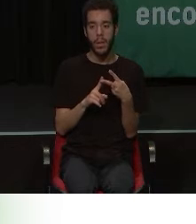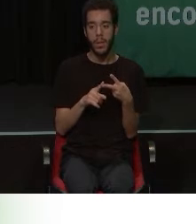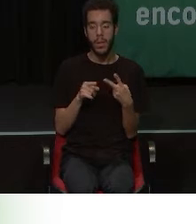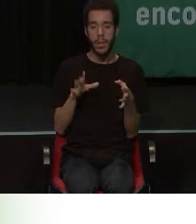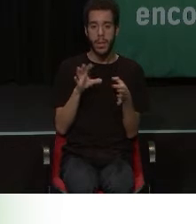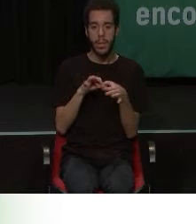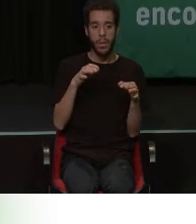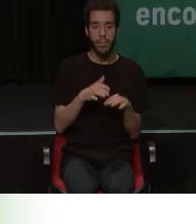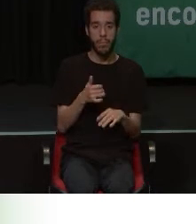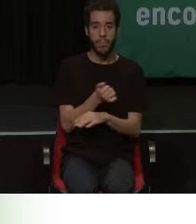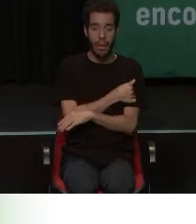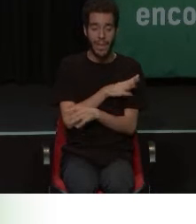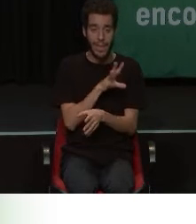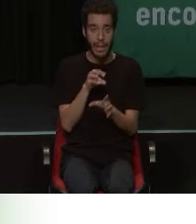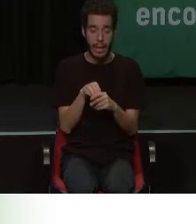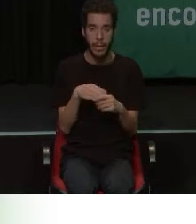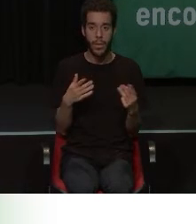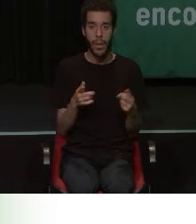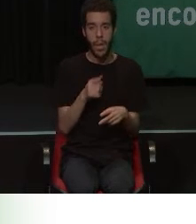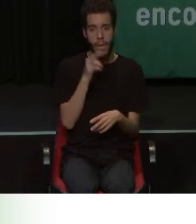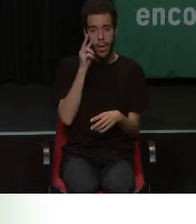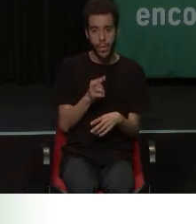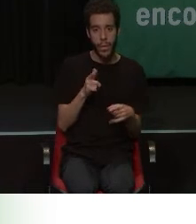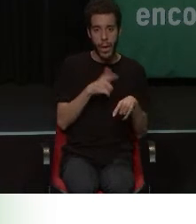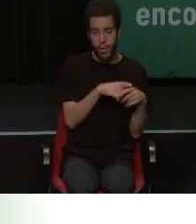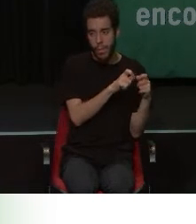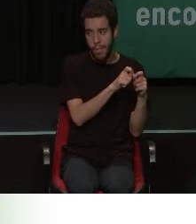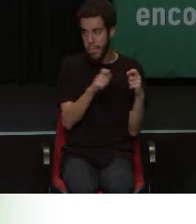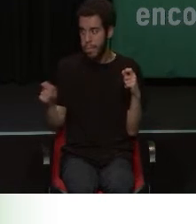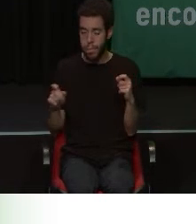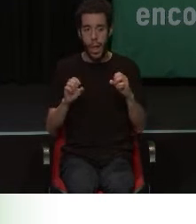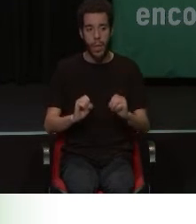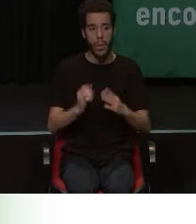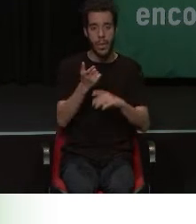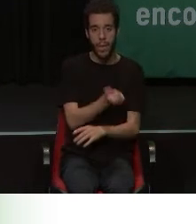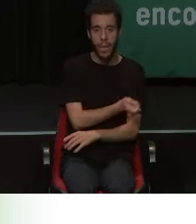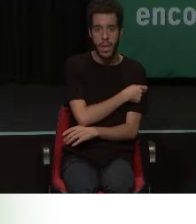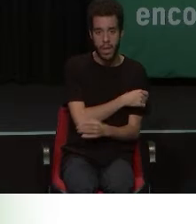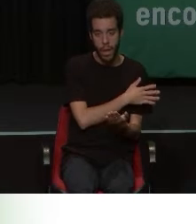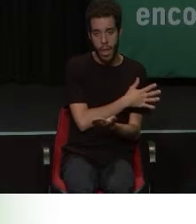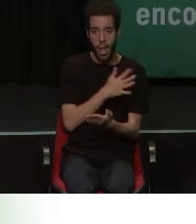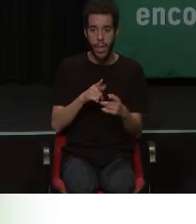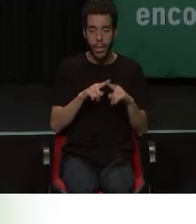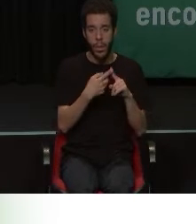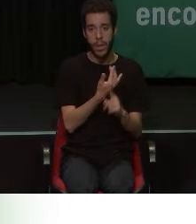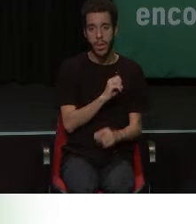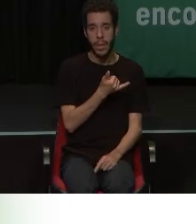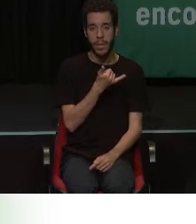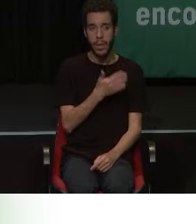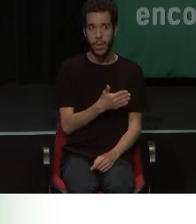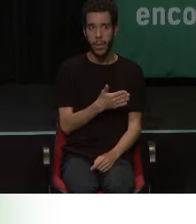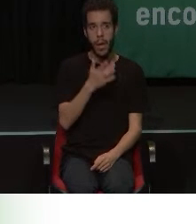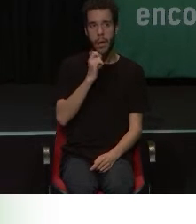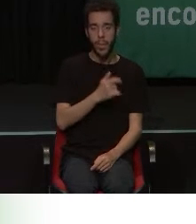residents. And as you see, we have a timeline since the beginning of vaccination, early in 2021 or even in